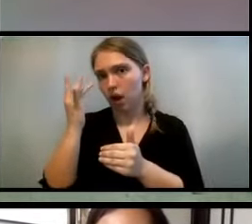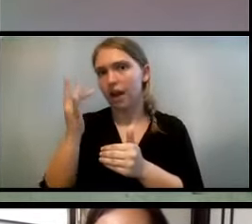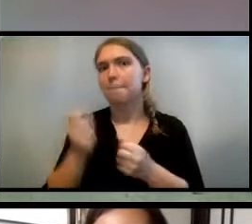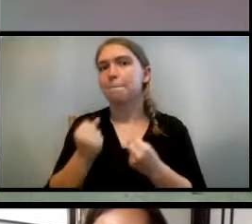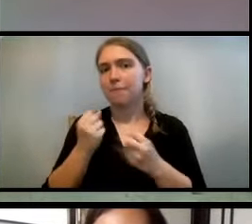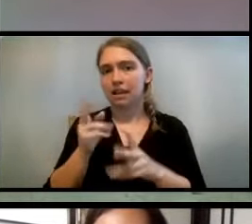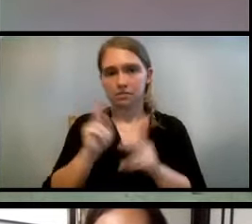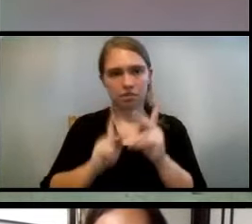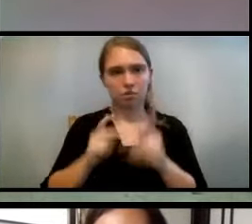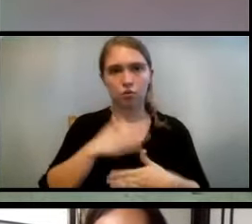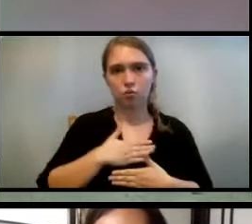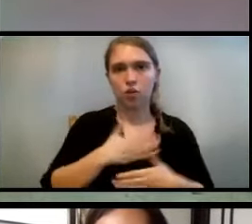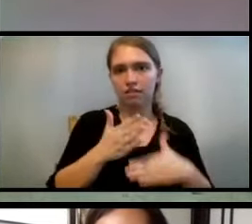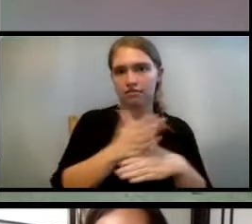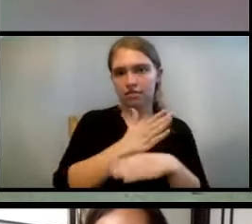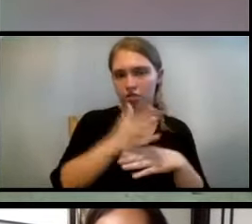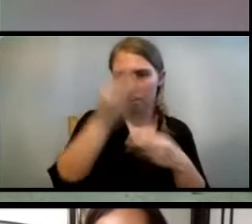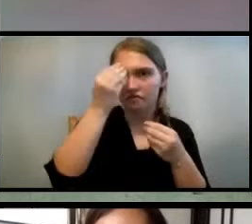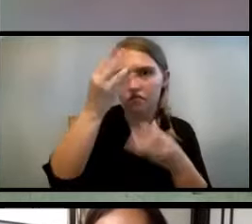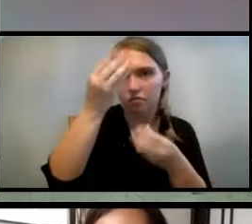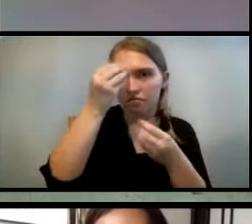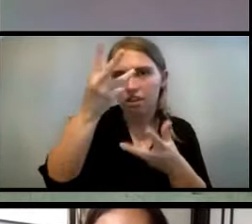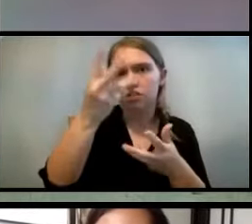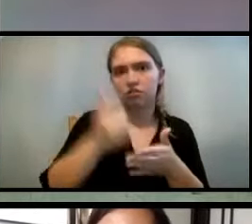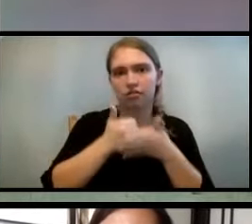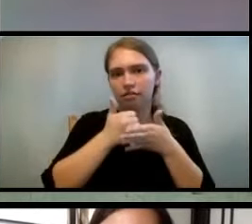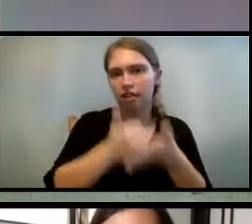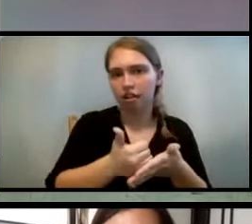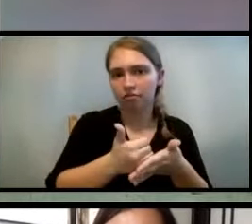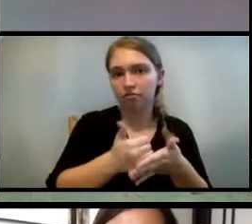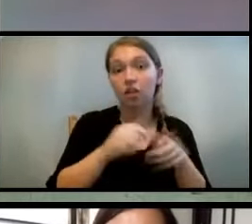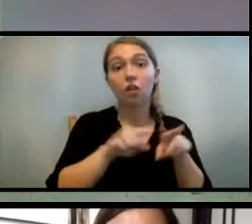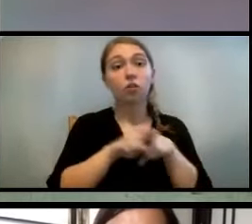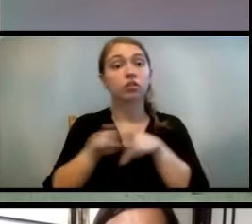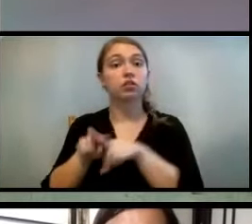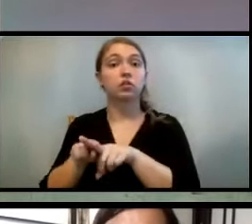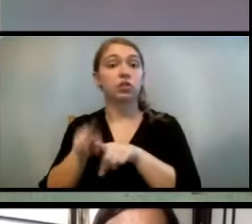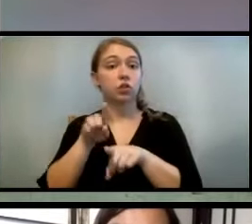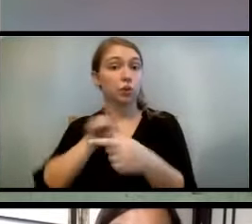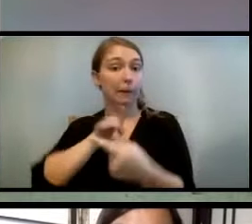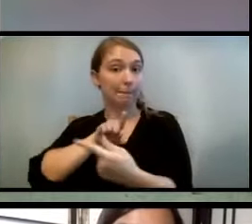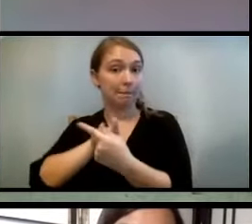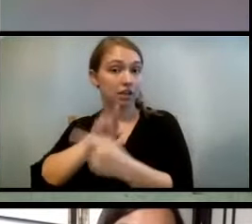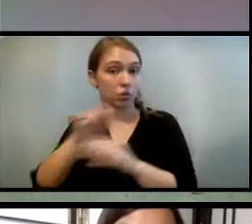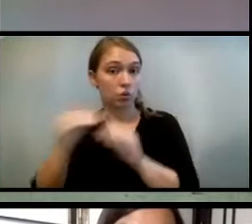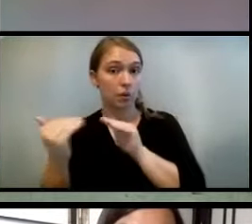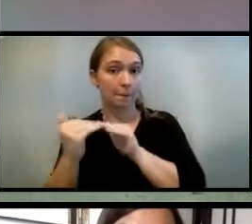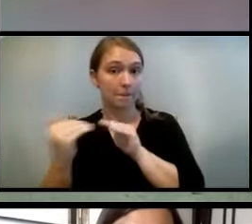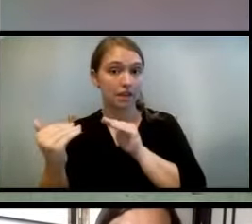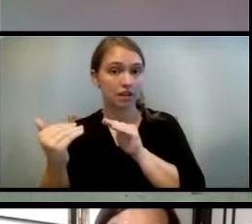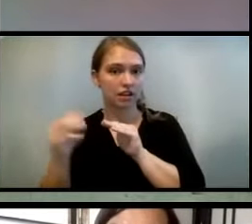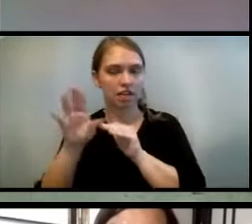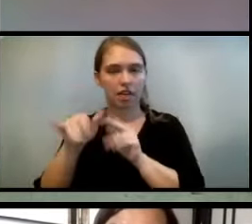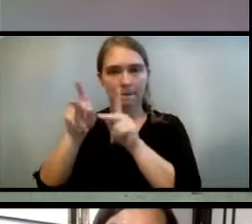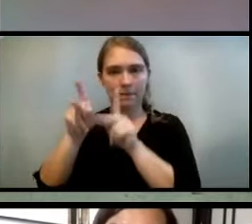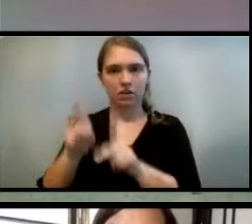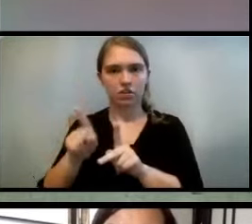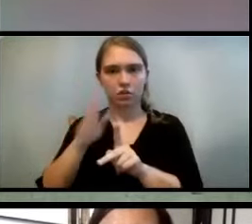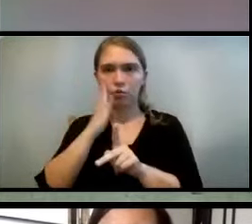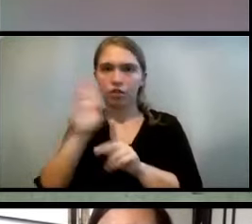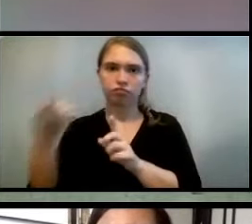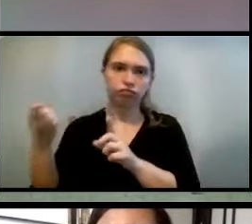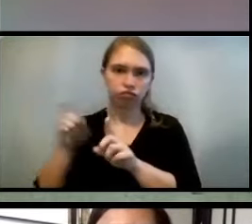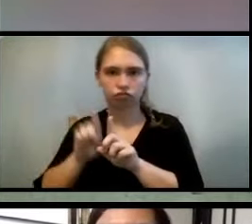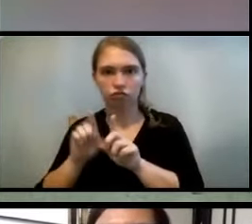share information with you and help you. And also, when you meet your peers, those people are coming up with you, and they will be your